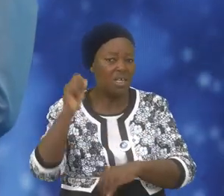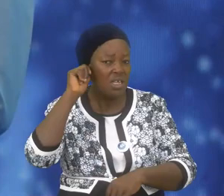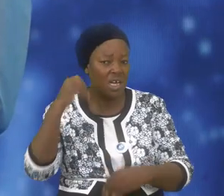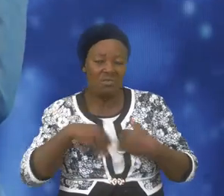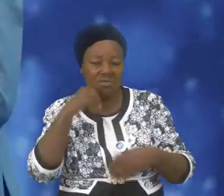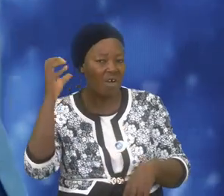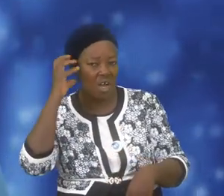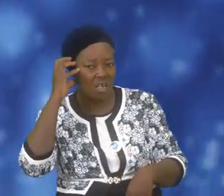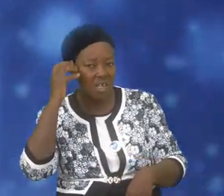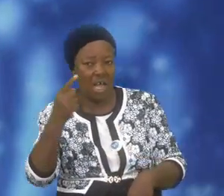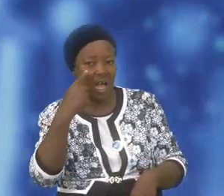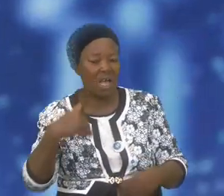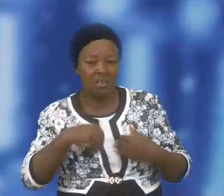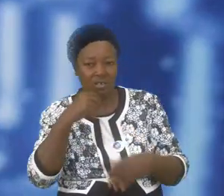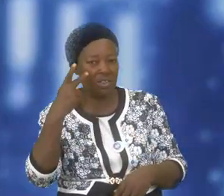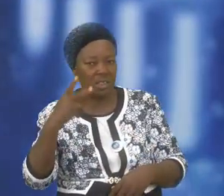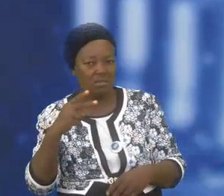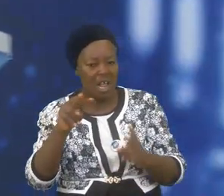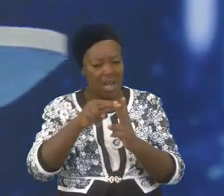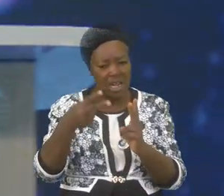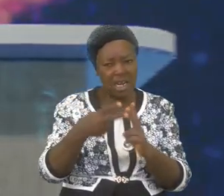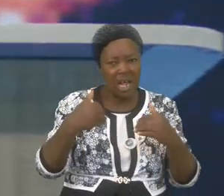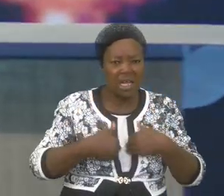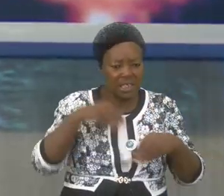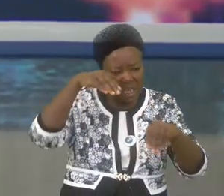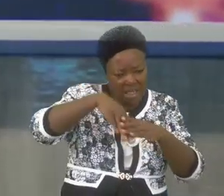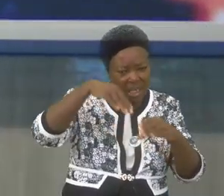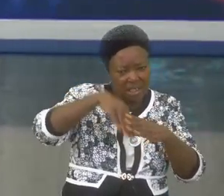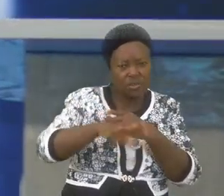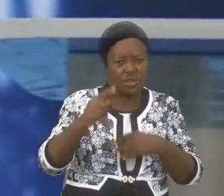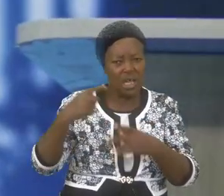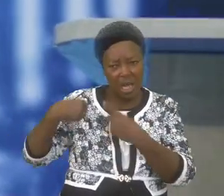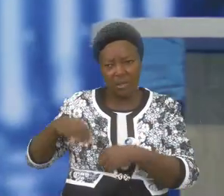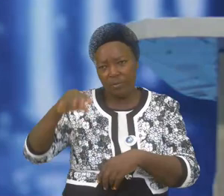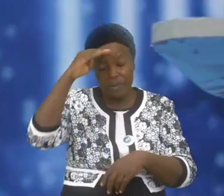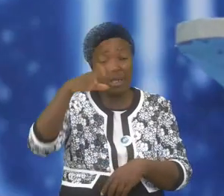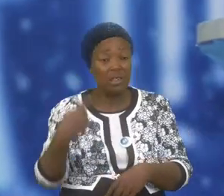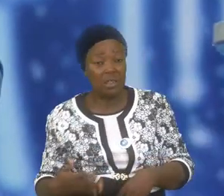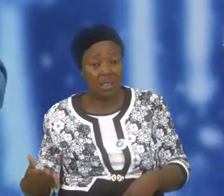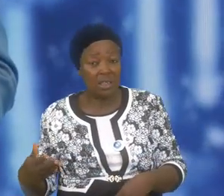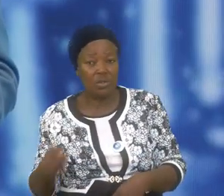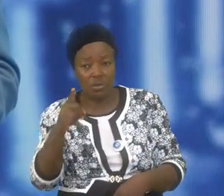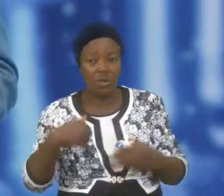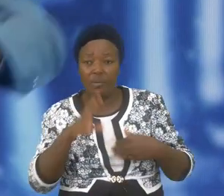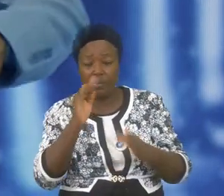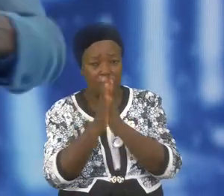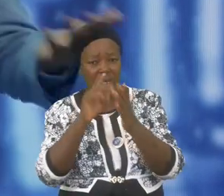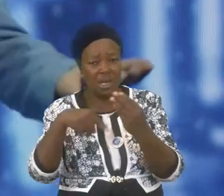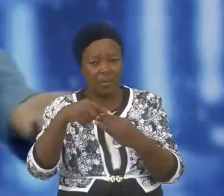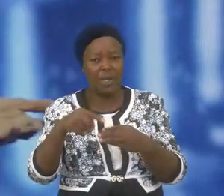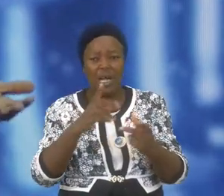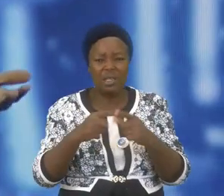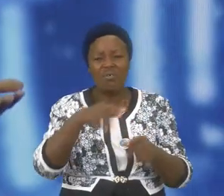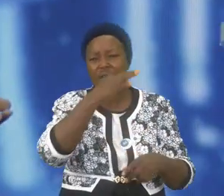heart of man. The things you've been praying about and fasting about, you fasted 7 days, you